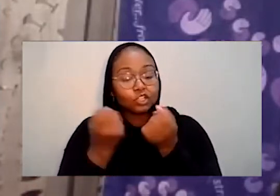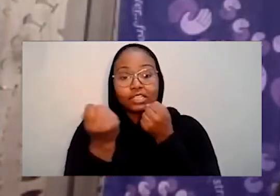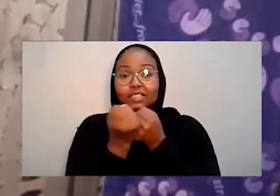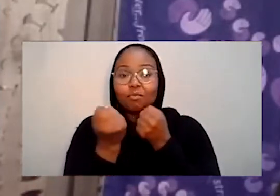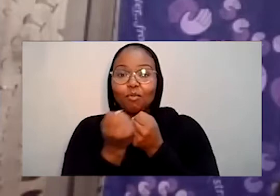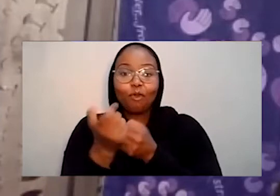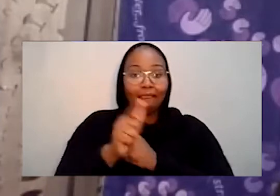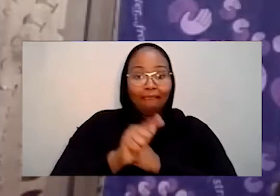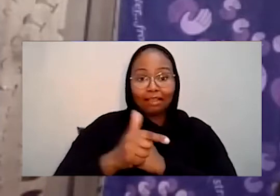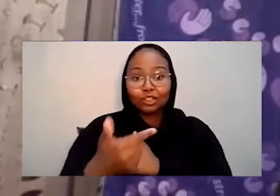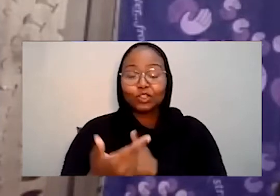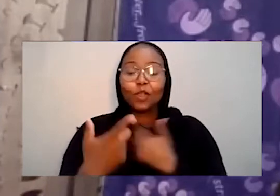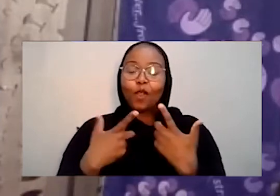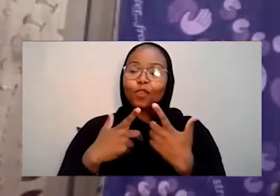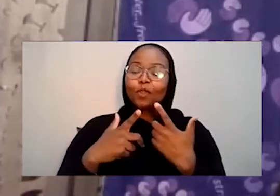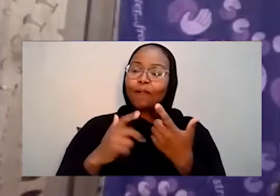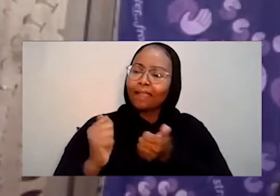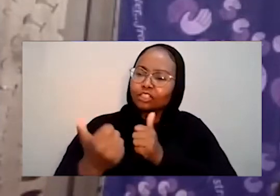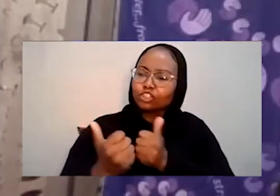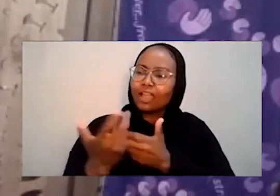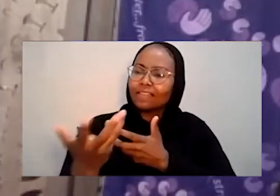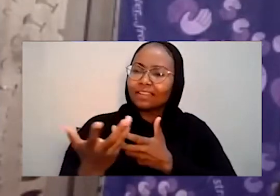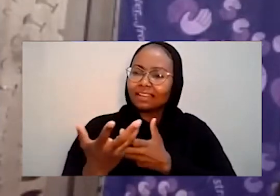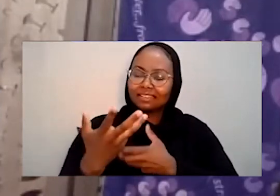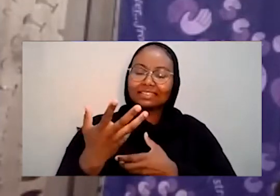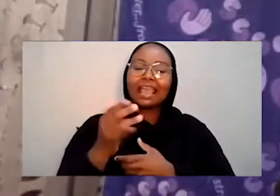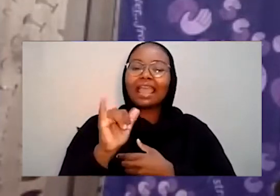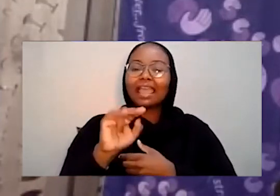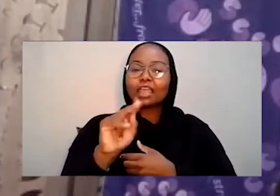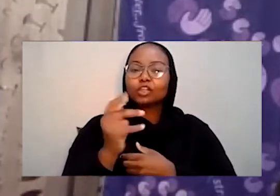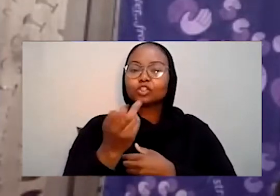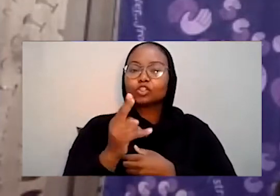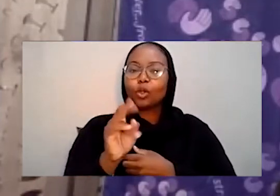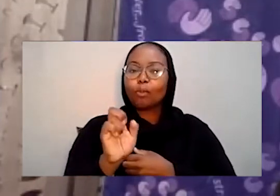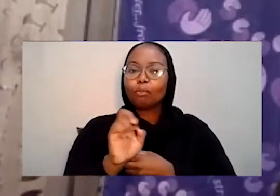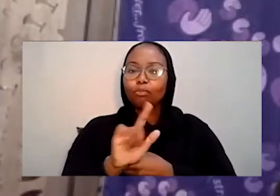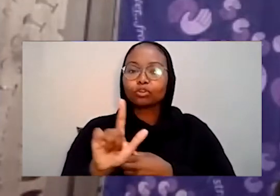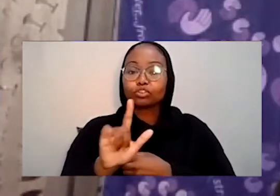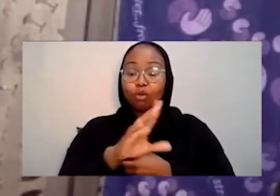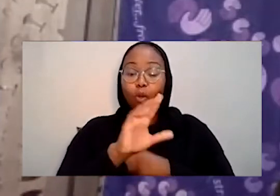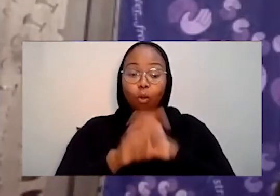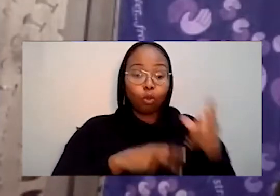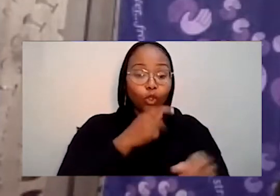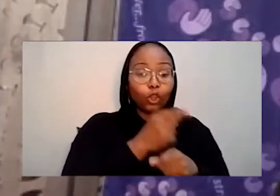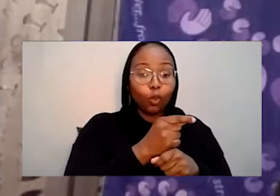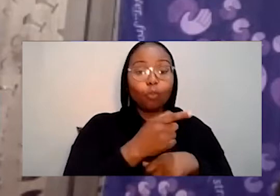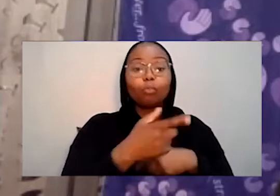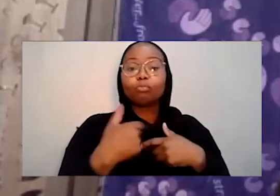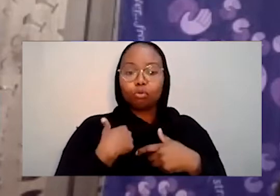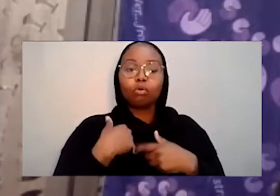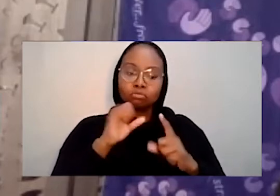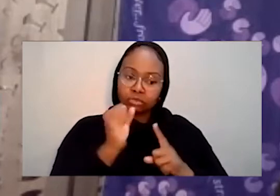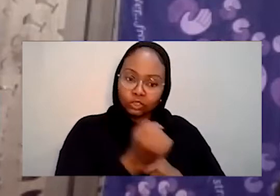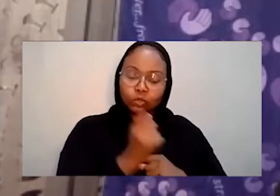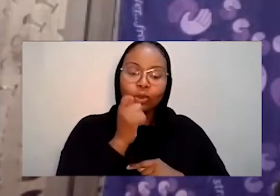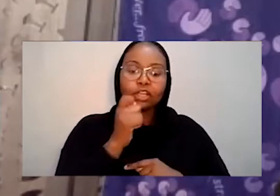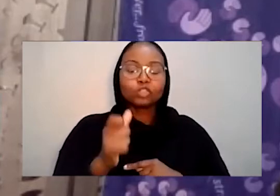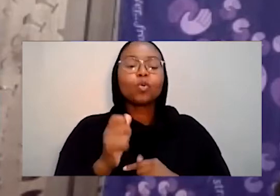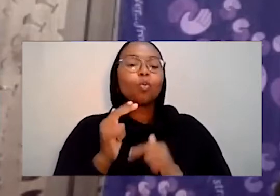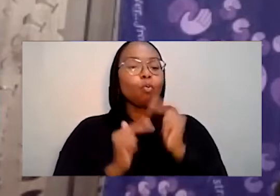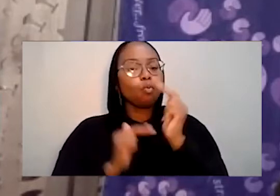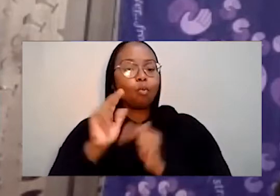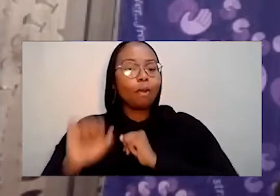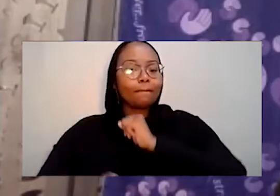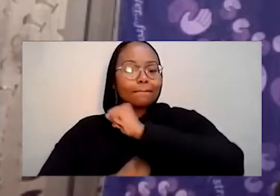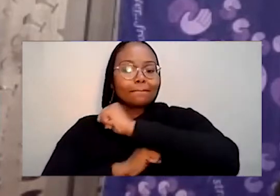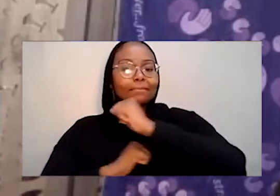challenging personal, interpersonal, and global situations. We're building on amazing relationships and bonds that were and are